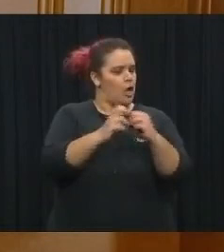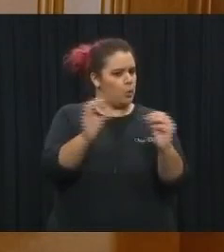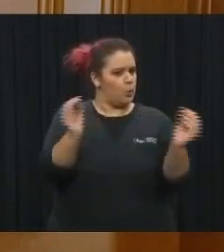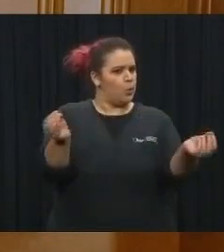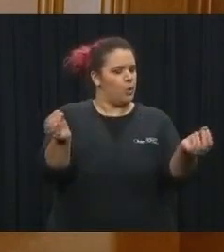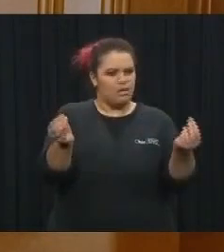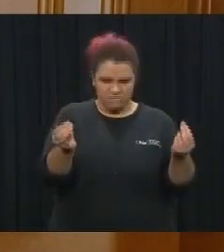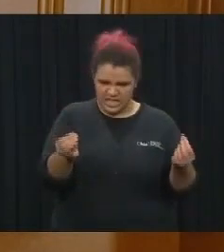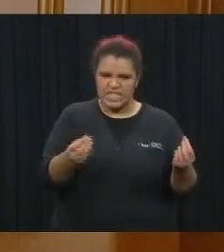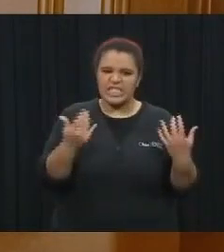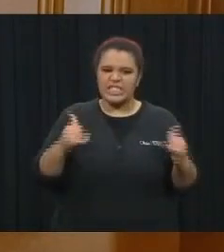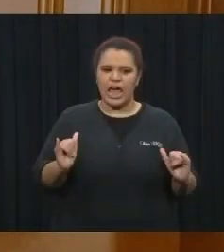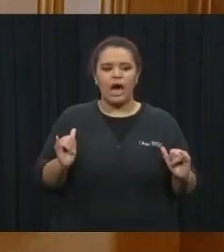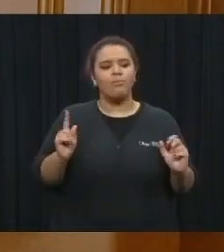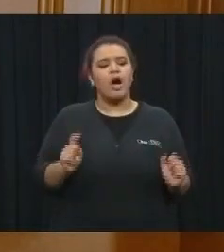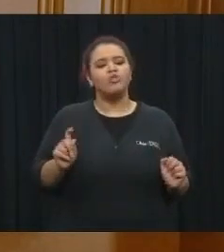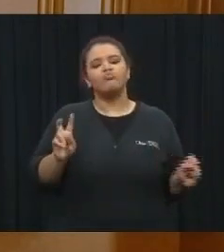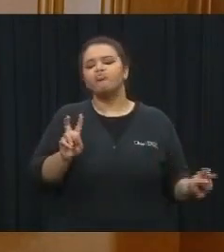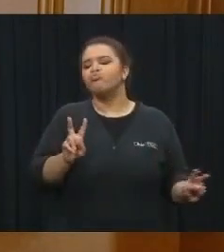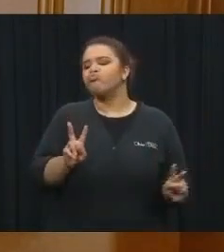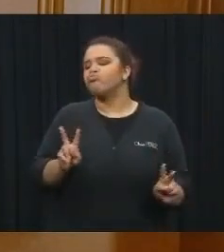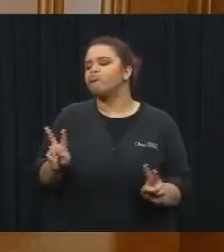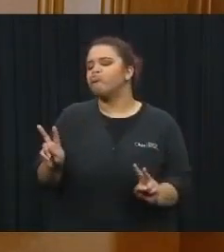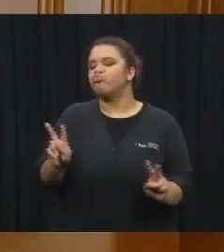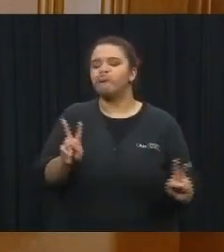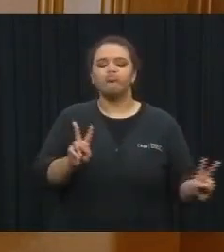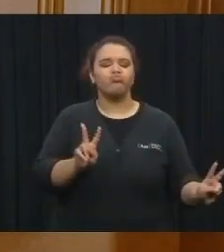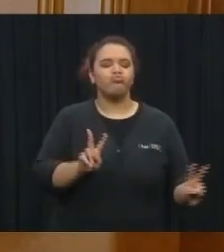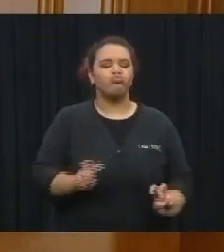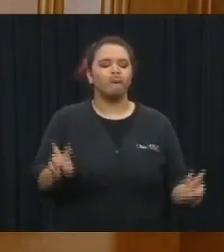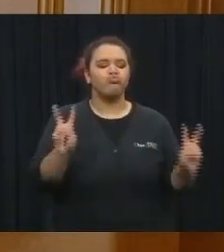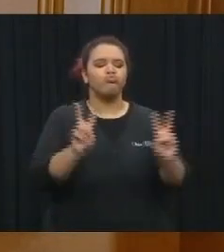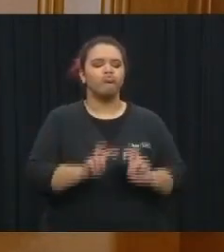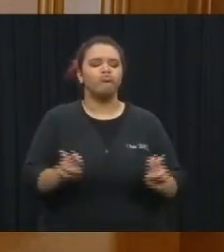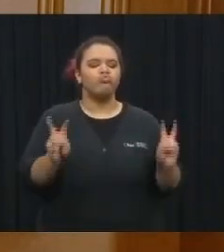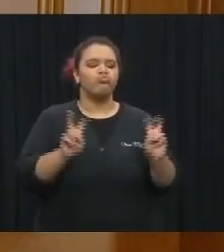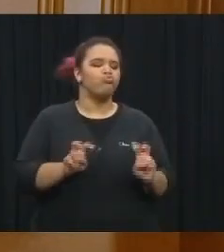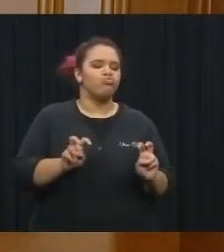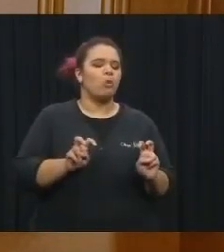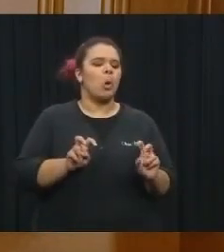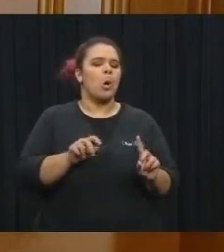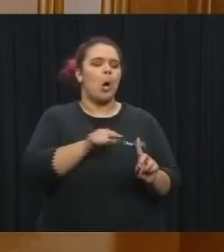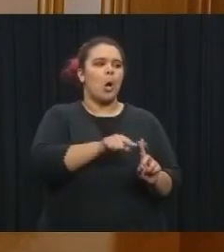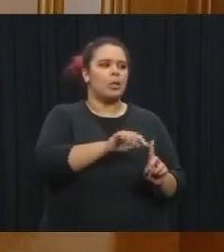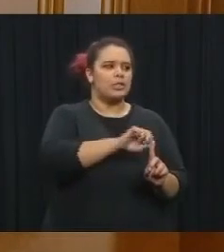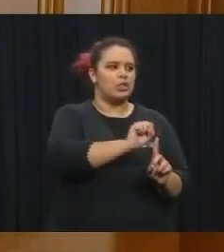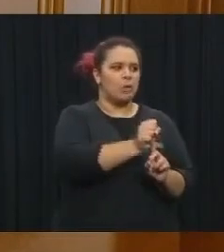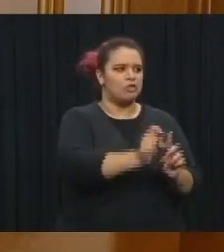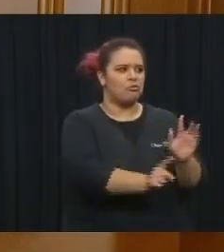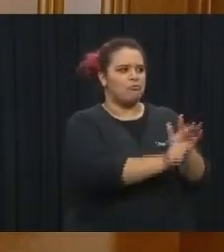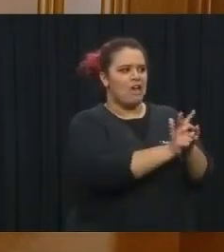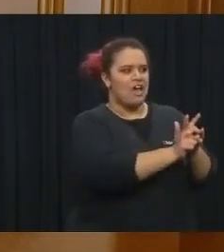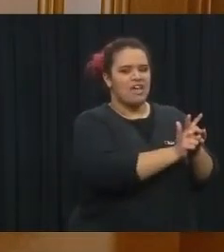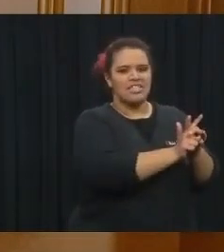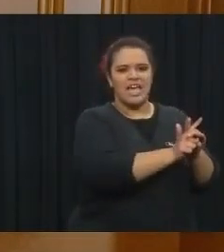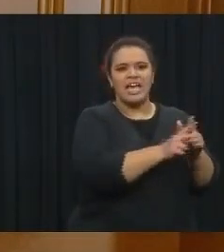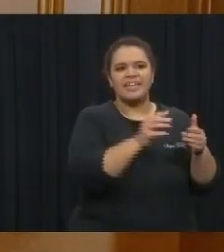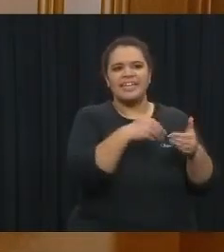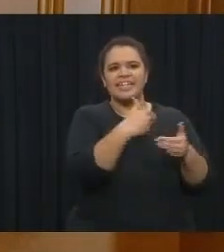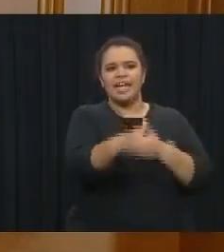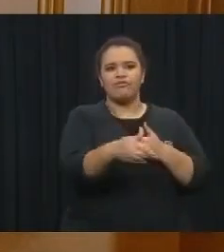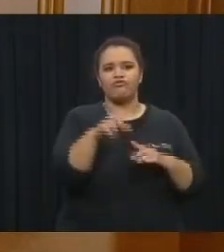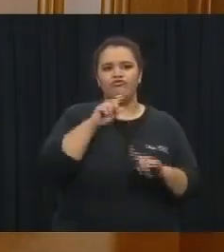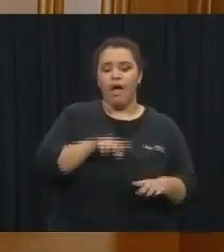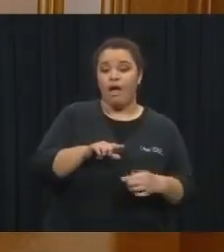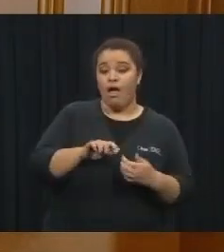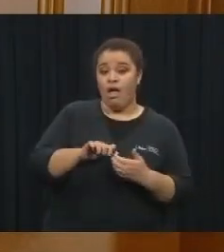decisions. And they make decisions about, how they enforce a law and what they need to do. And so